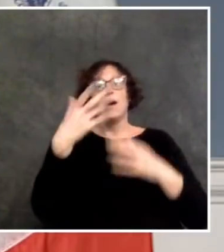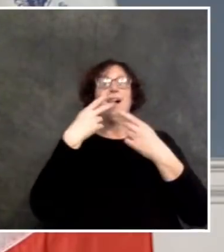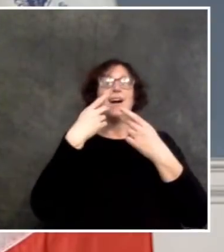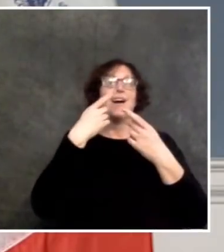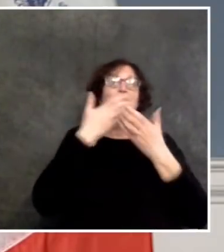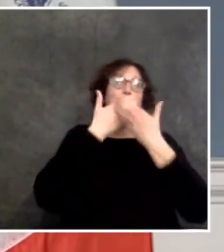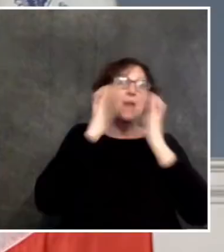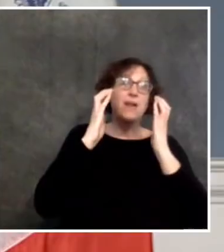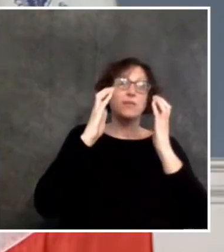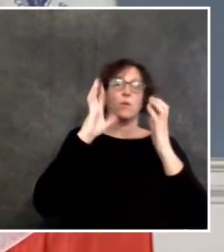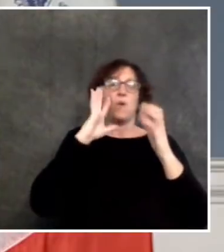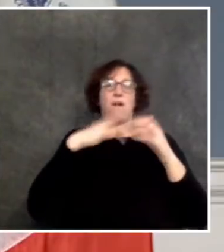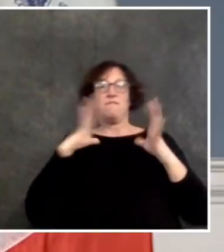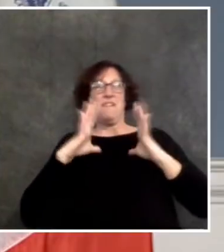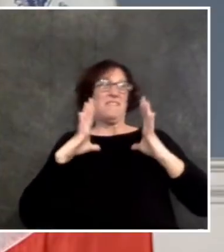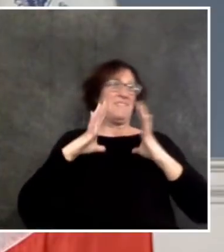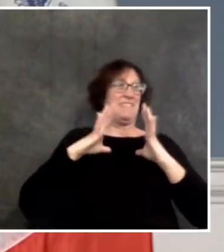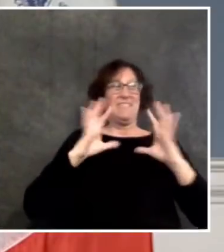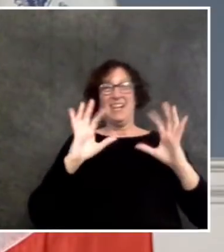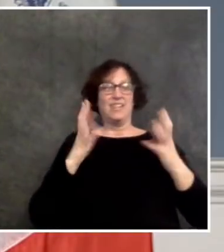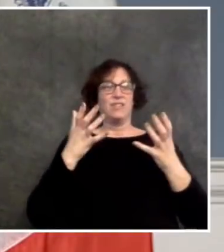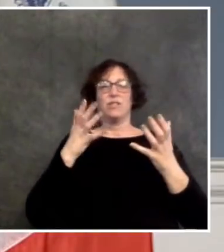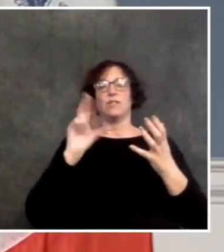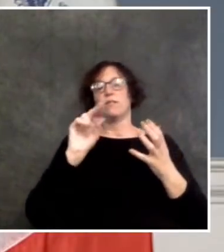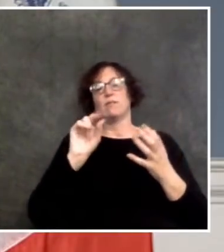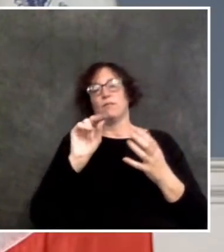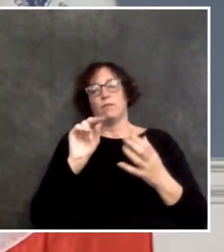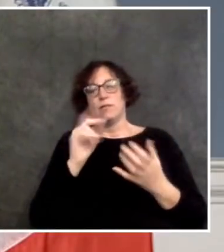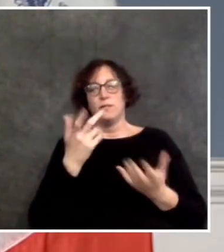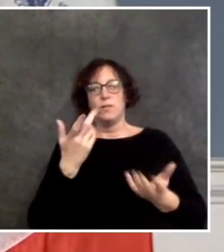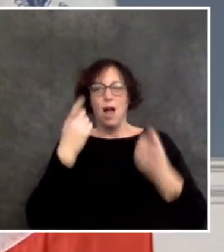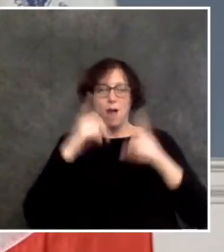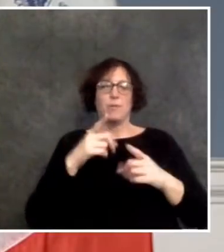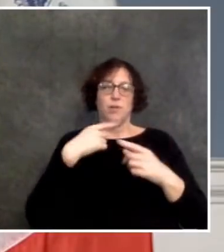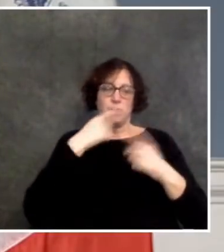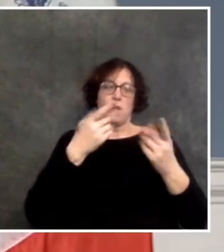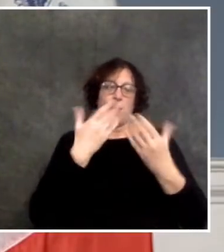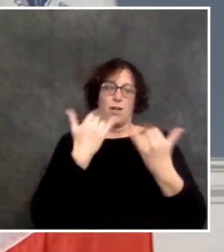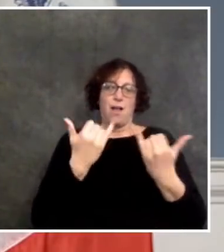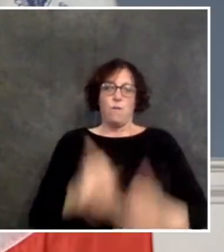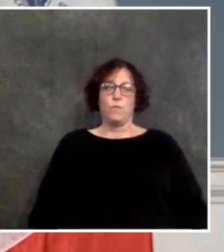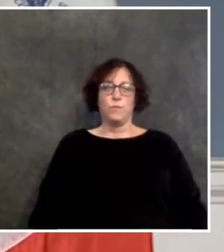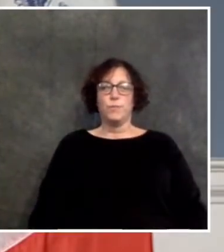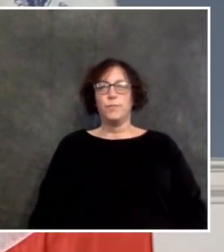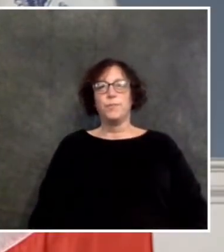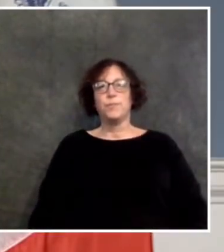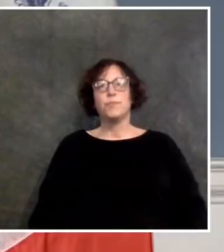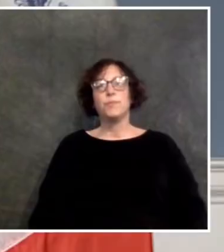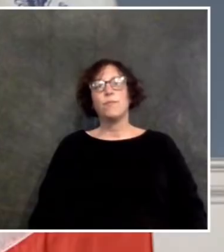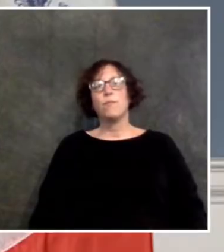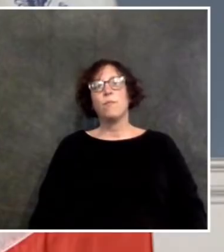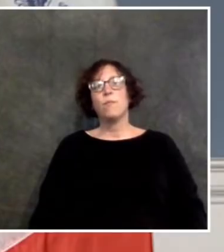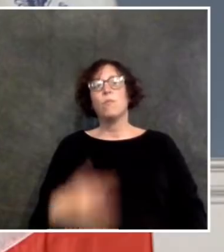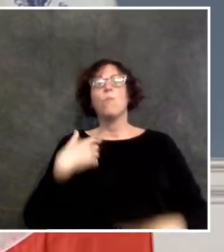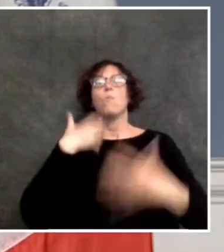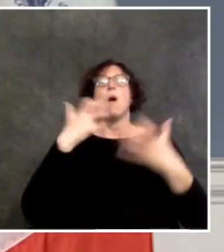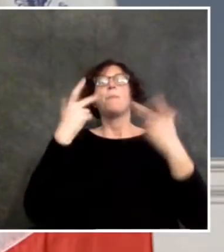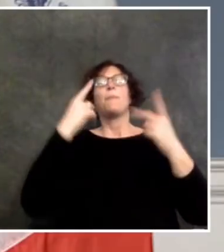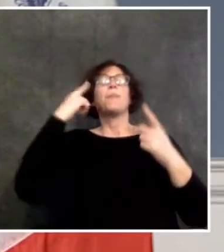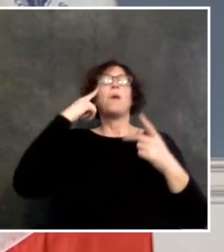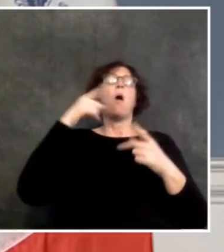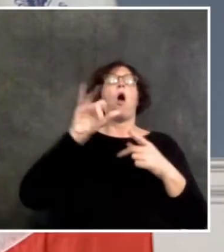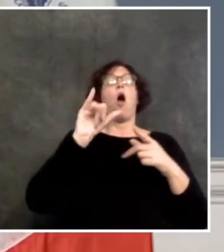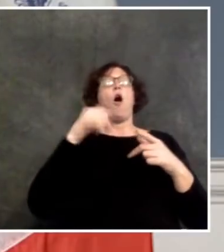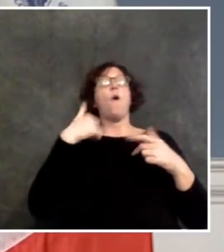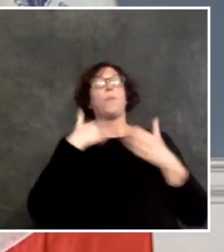there's a real balance always in this, that you don't want people thinking, oh, I put on a face covering and now I have nothing else to worry about in the world. No, in